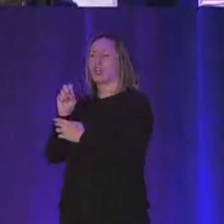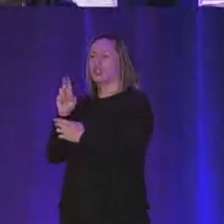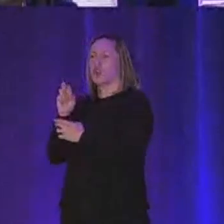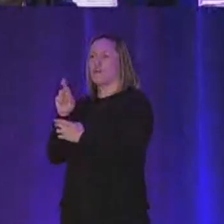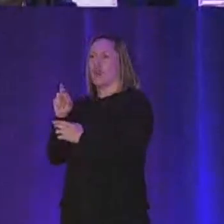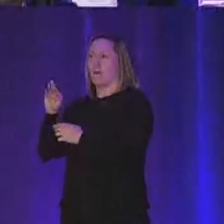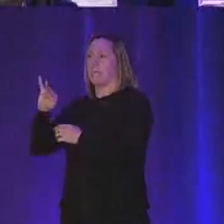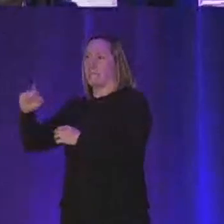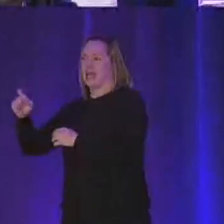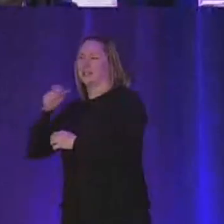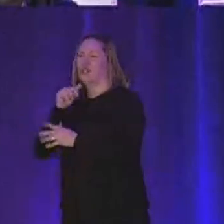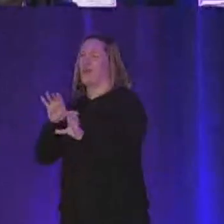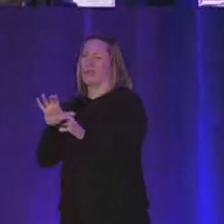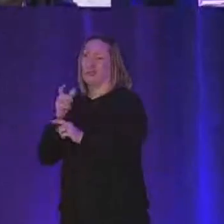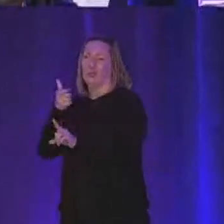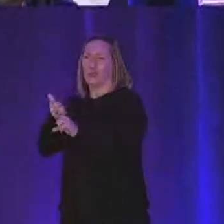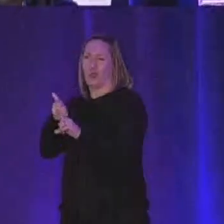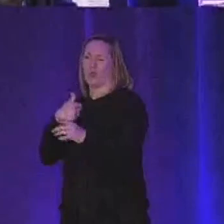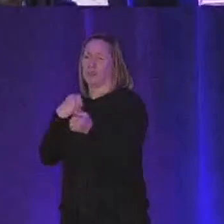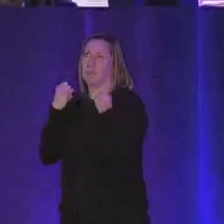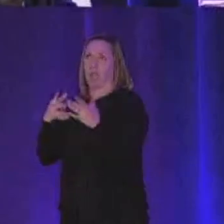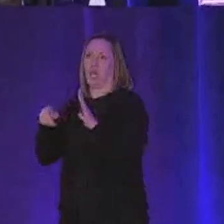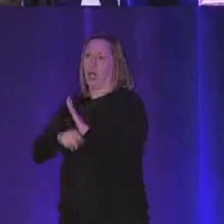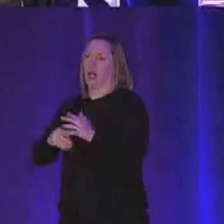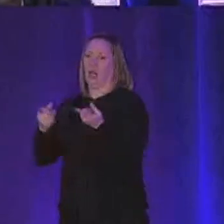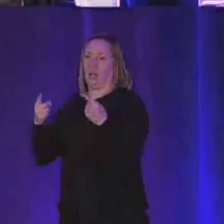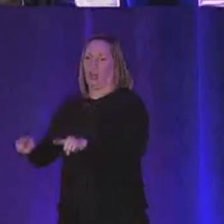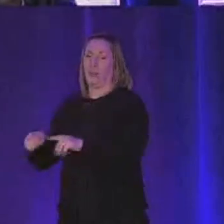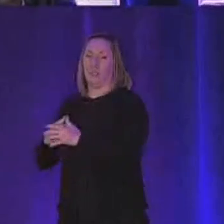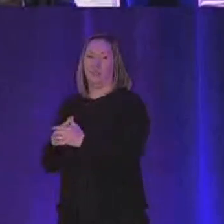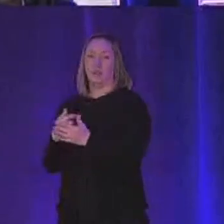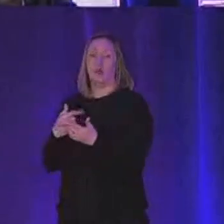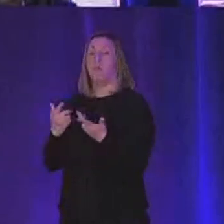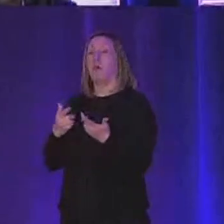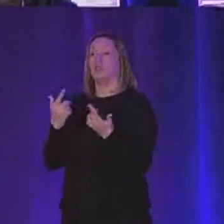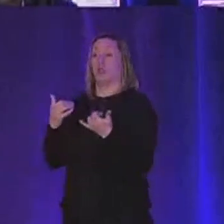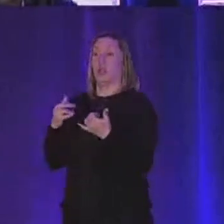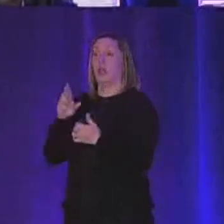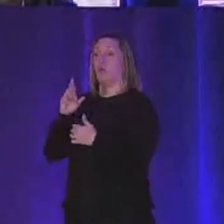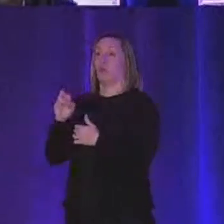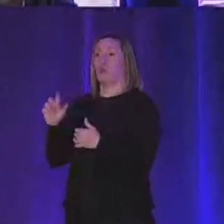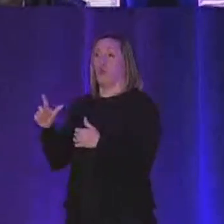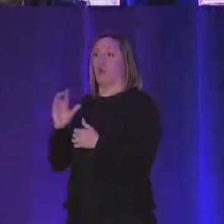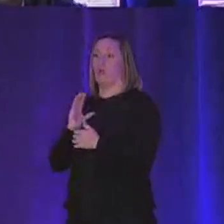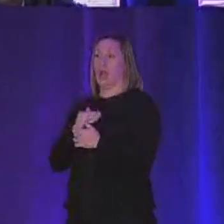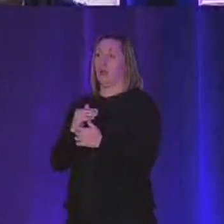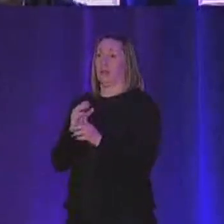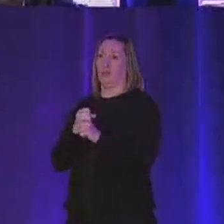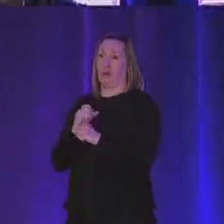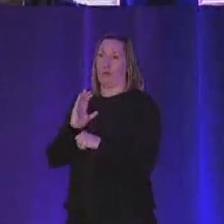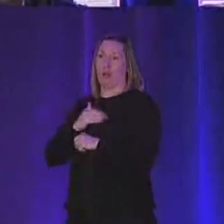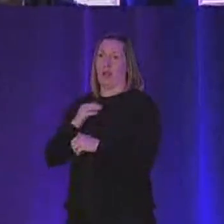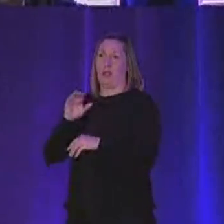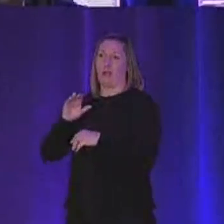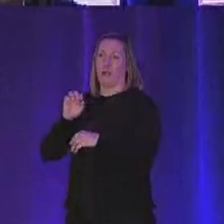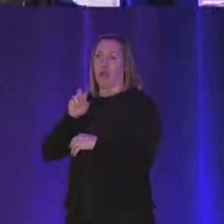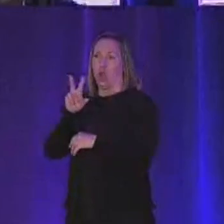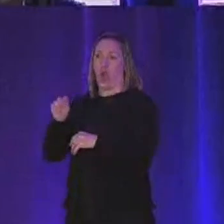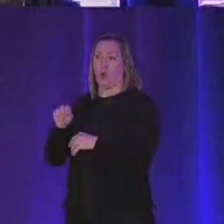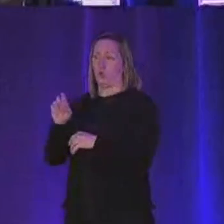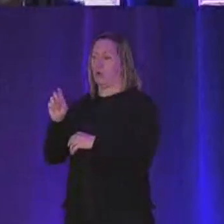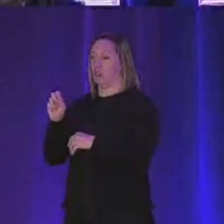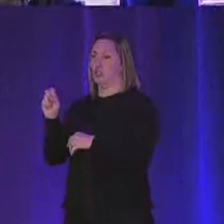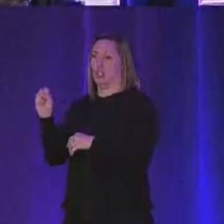there's a ton of pitfalls that happen. But for the sake of developer education today, we're going to roll our own server that renders just for